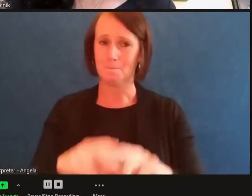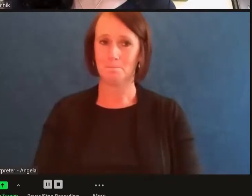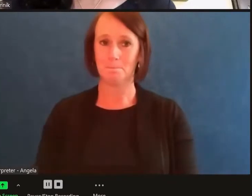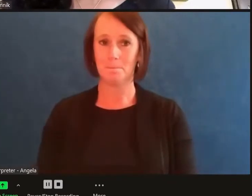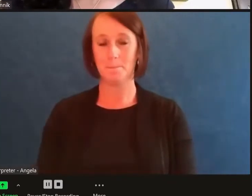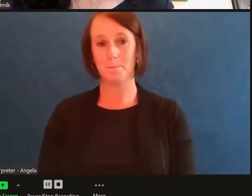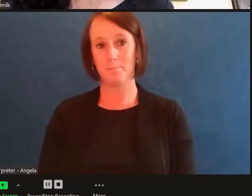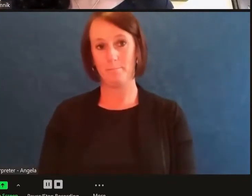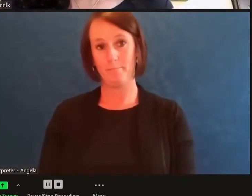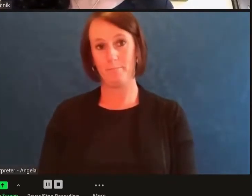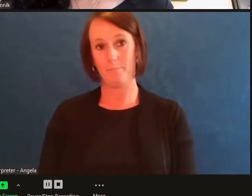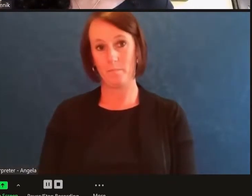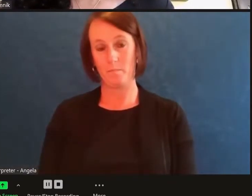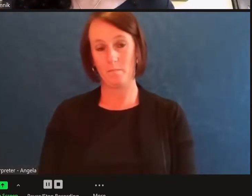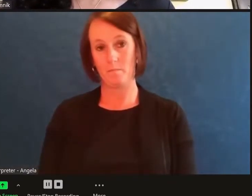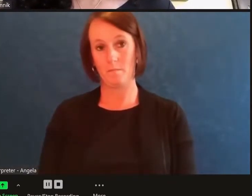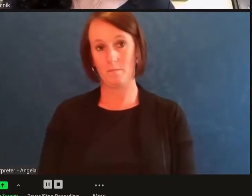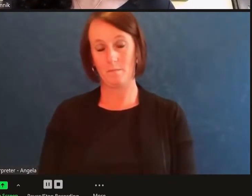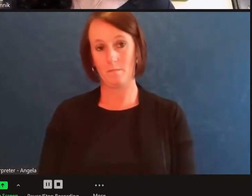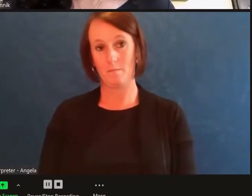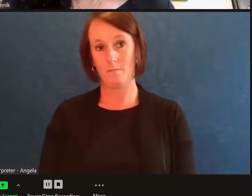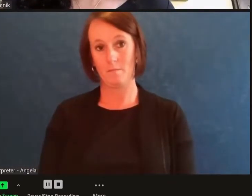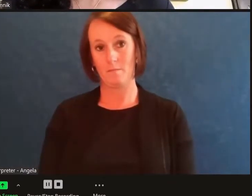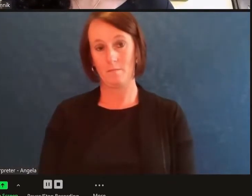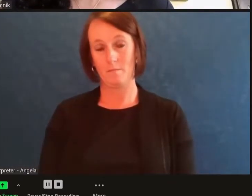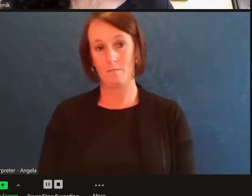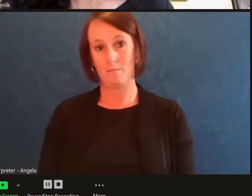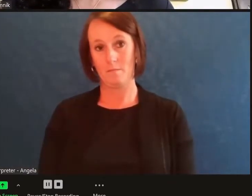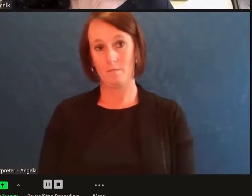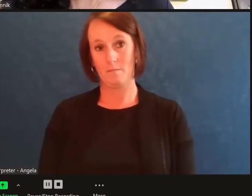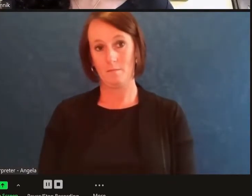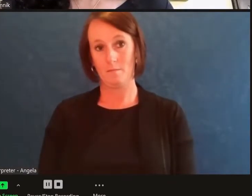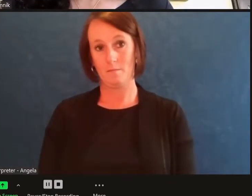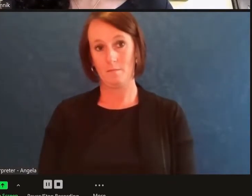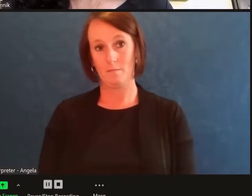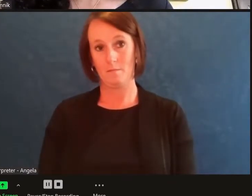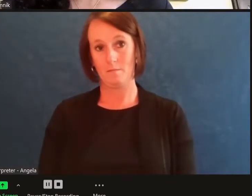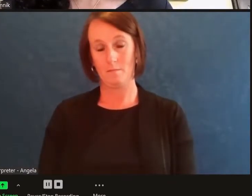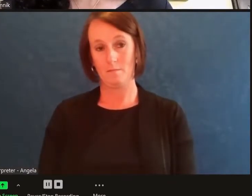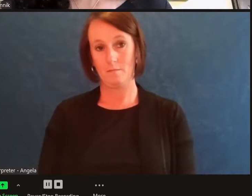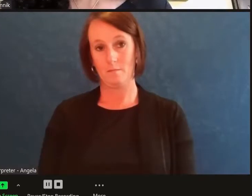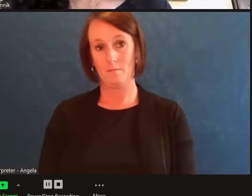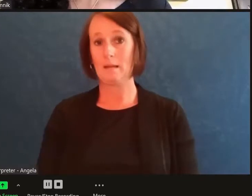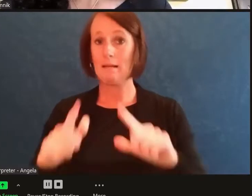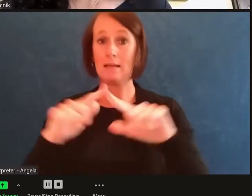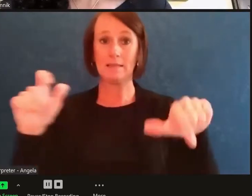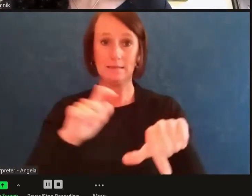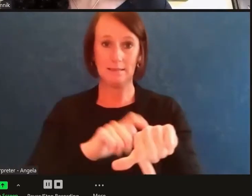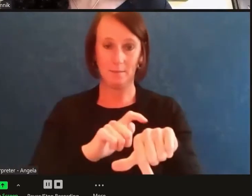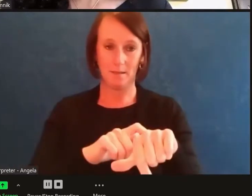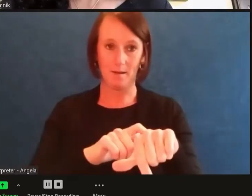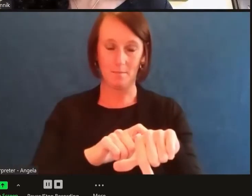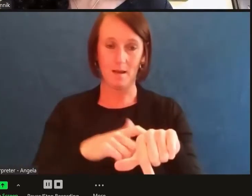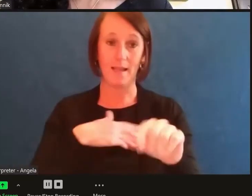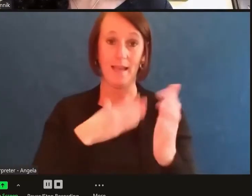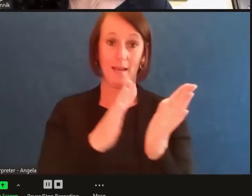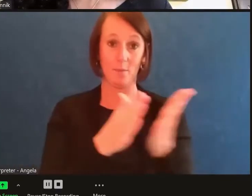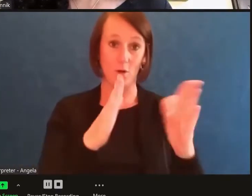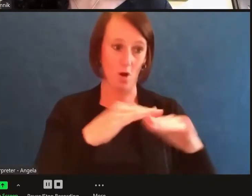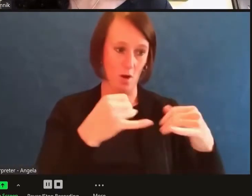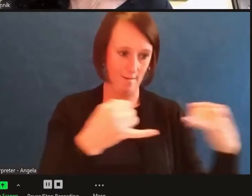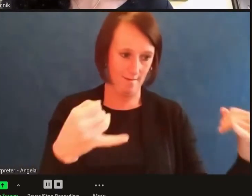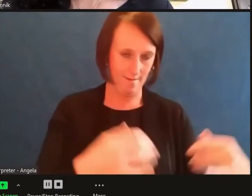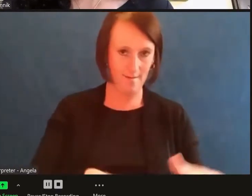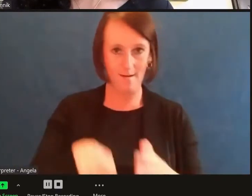It's funny, during that time as well, I was finishing up a book with my friend Paul, and I was also I put a book online. Read